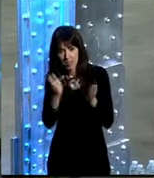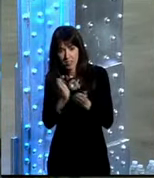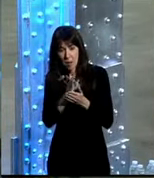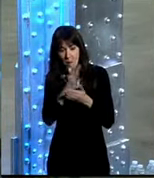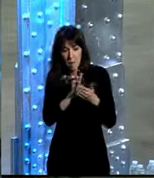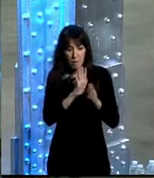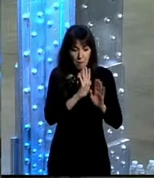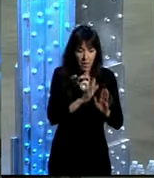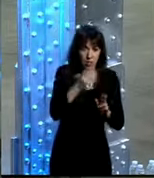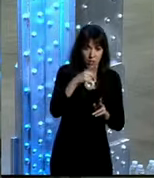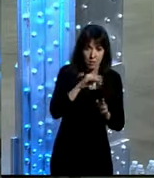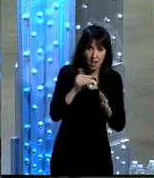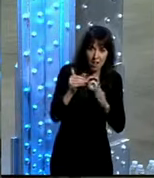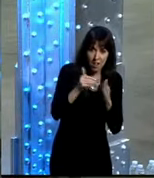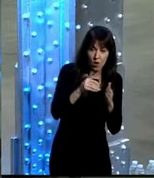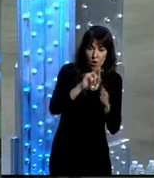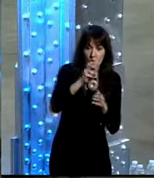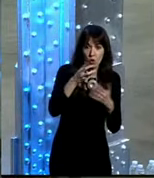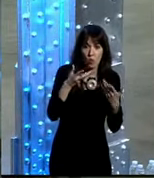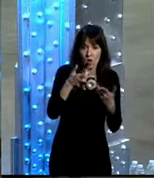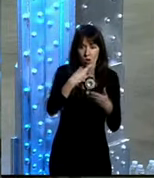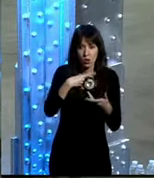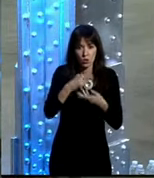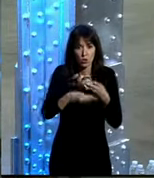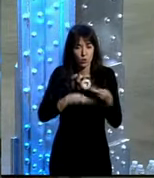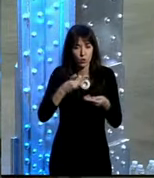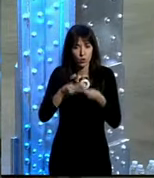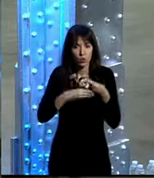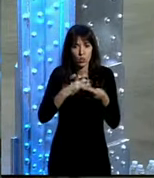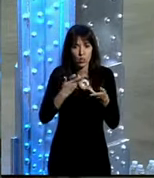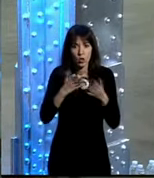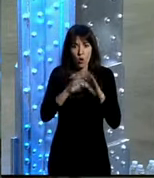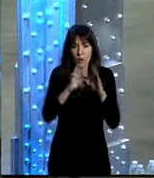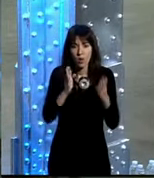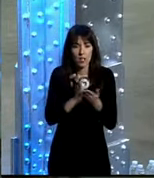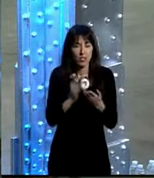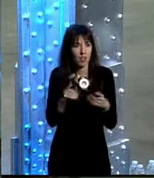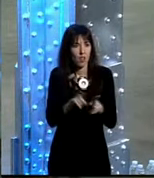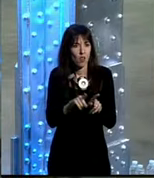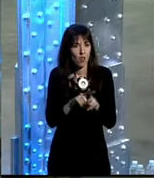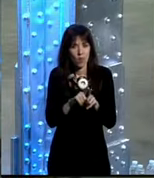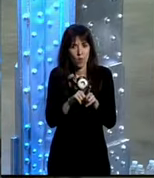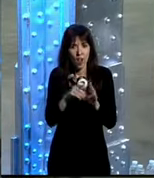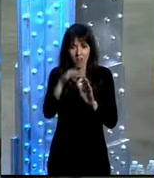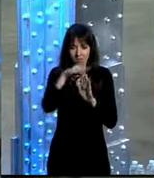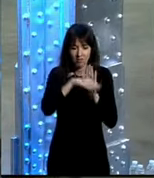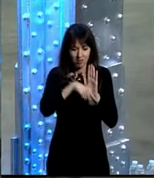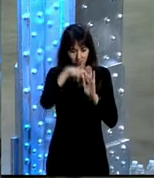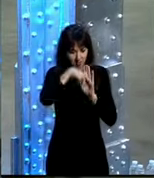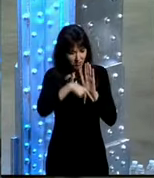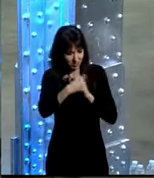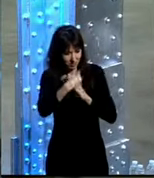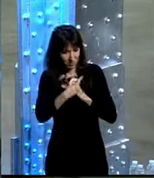got another path where we're using the planet as these instructions. It's like this